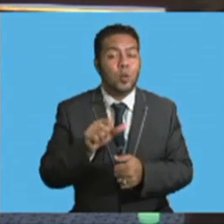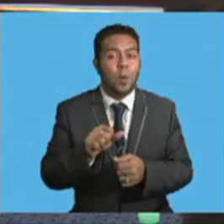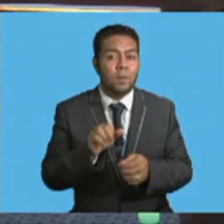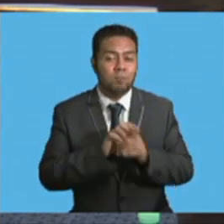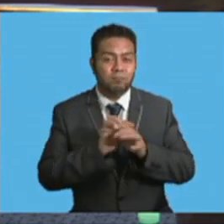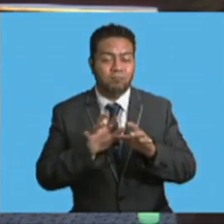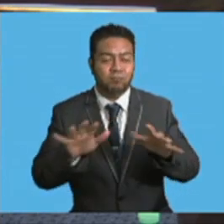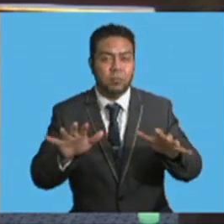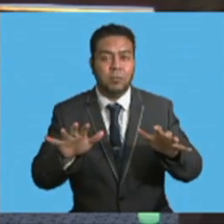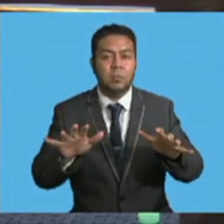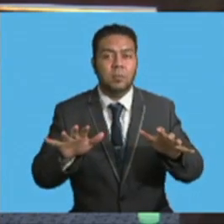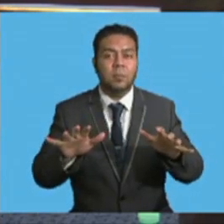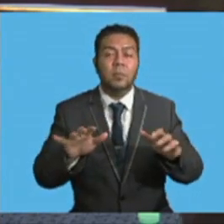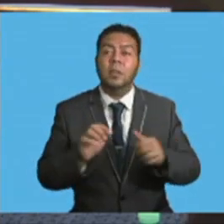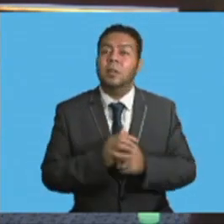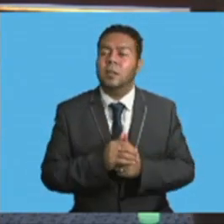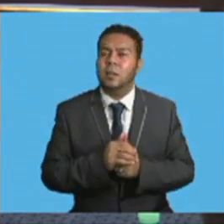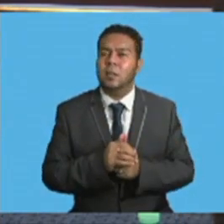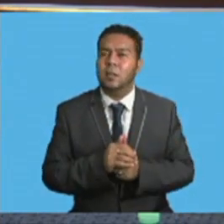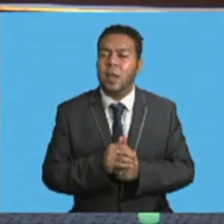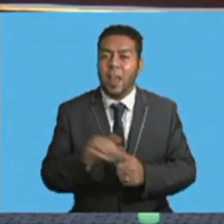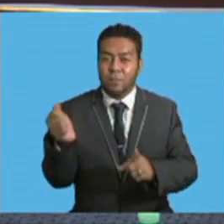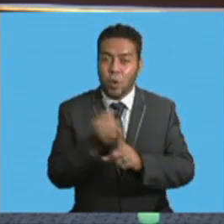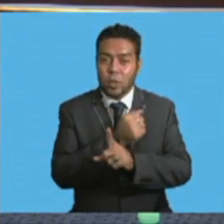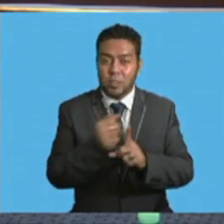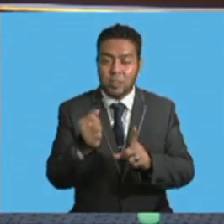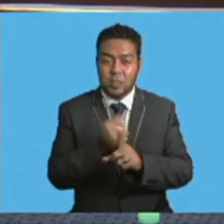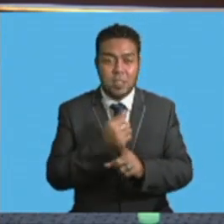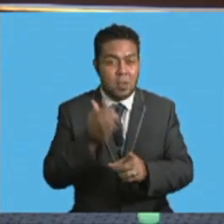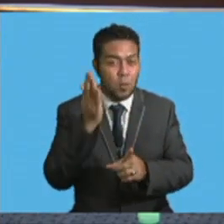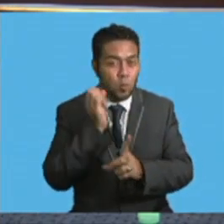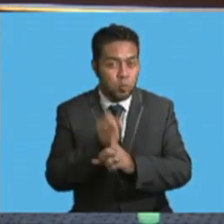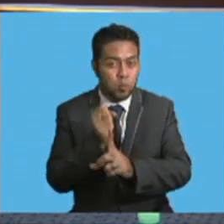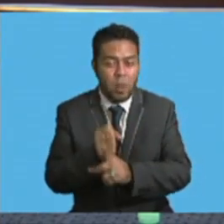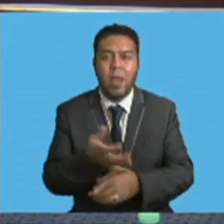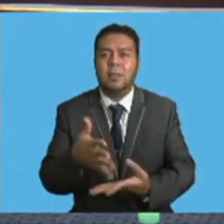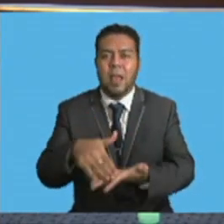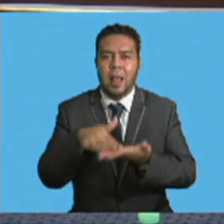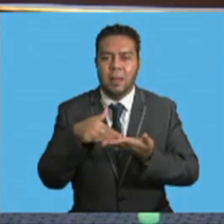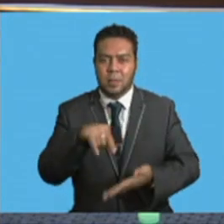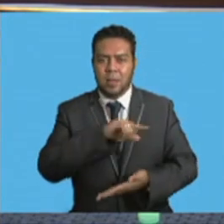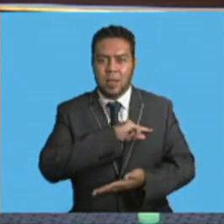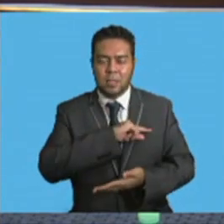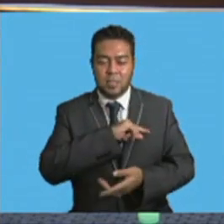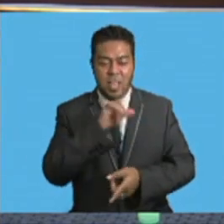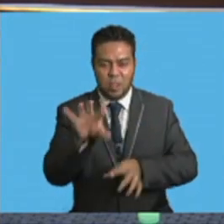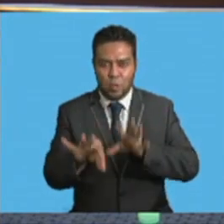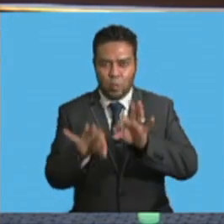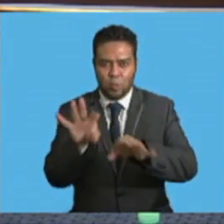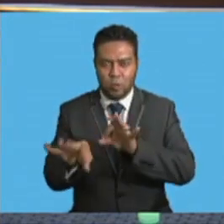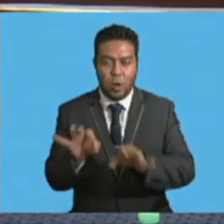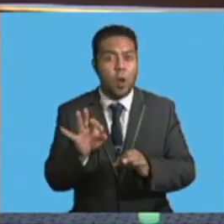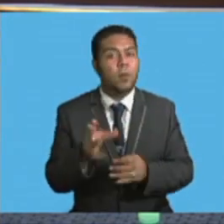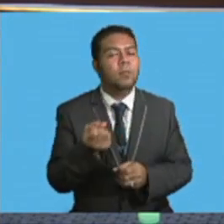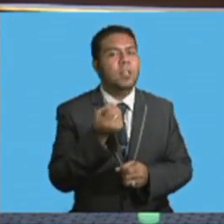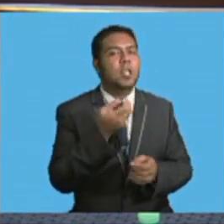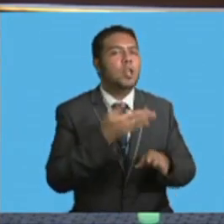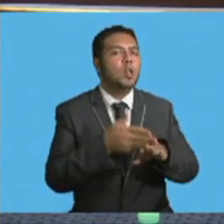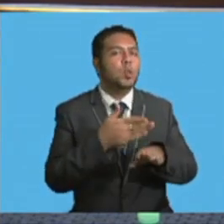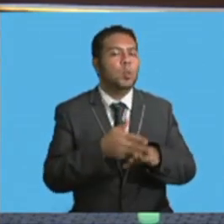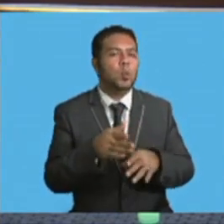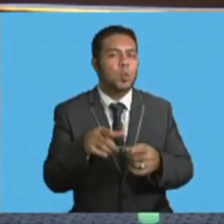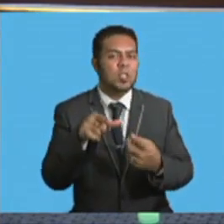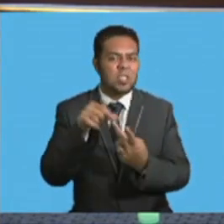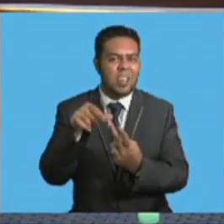far-reaching advertising and advocacy platforms have also helped us in our recruitment process. Most of this recruitment